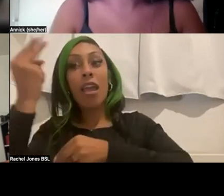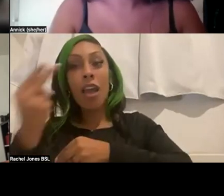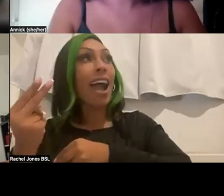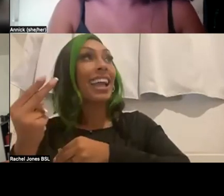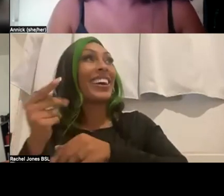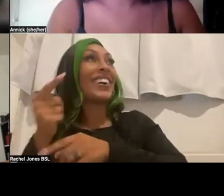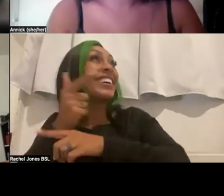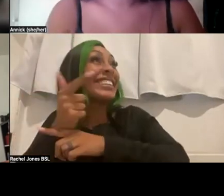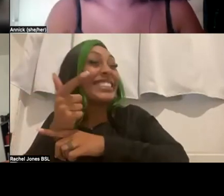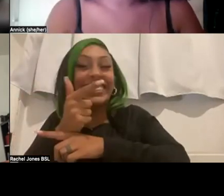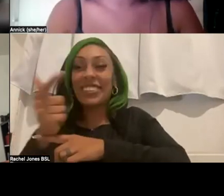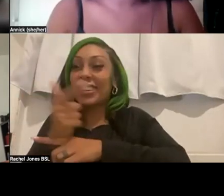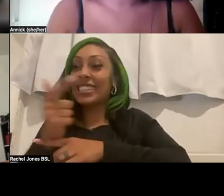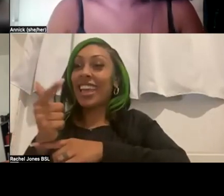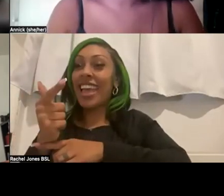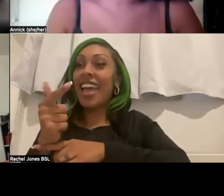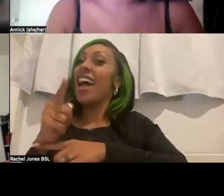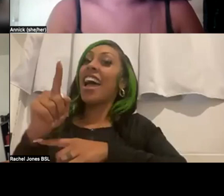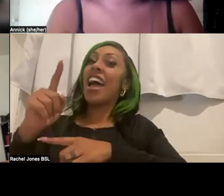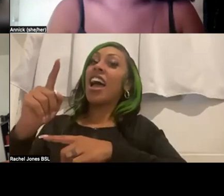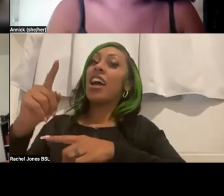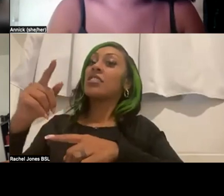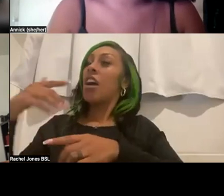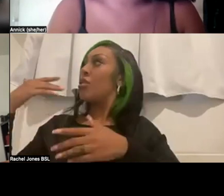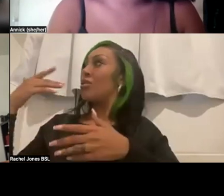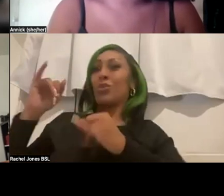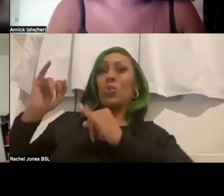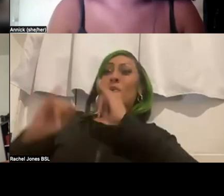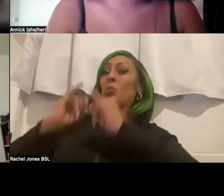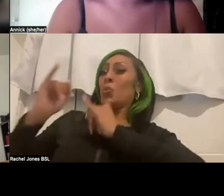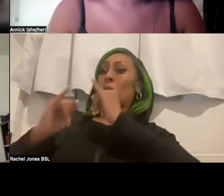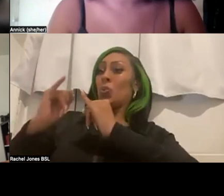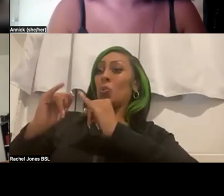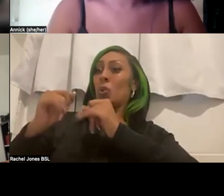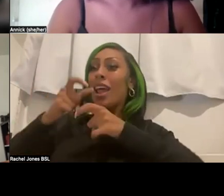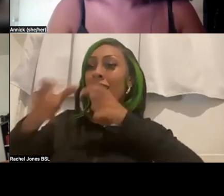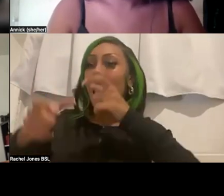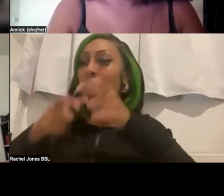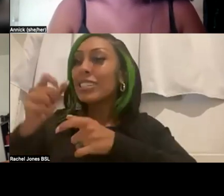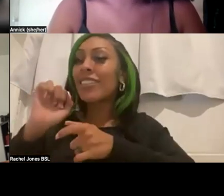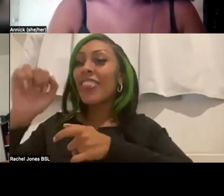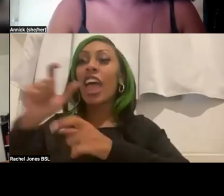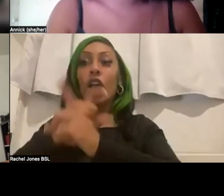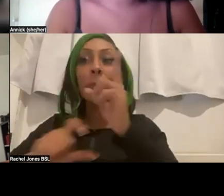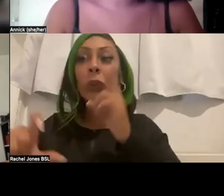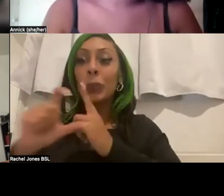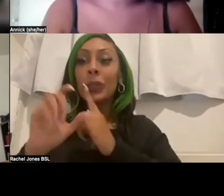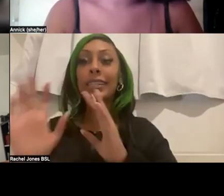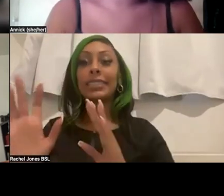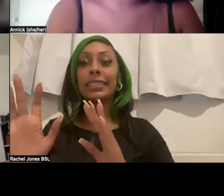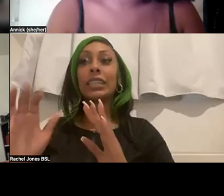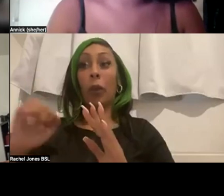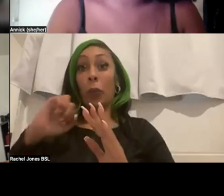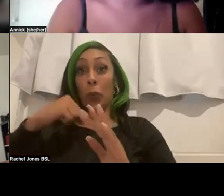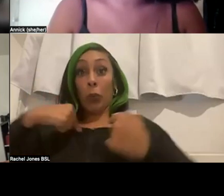power and harmful narratives about their own communities. And we center